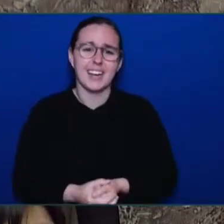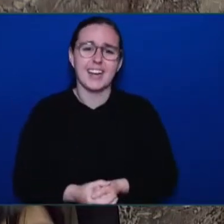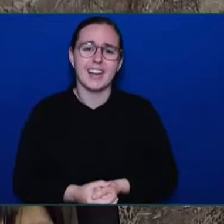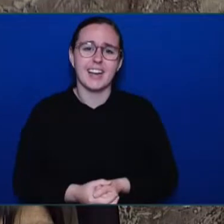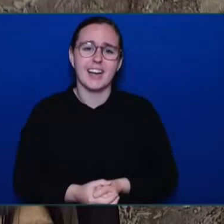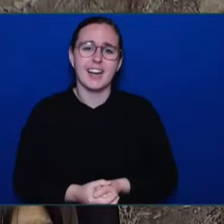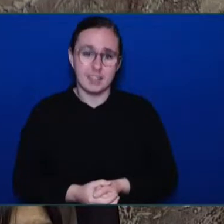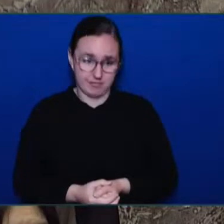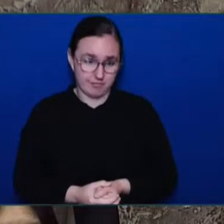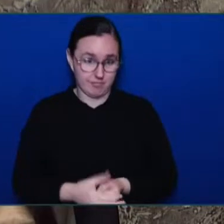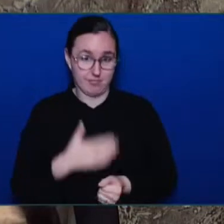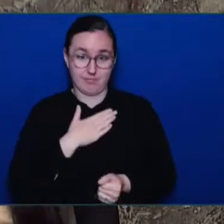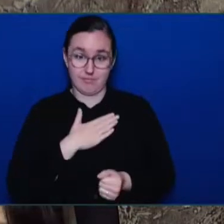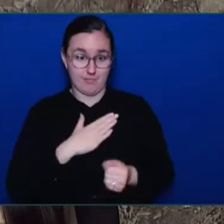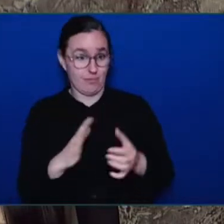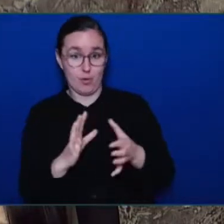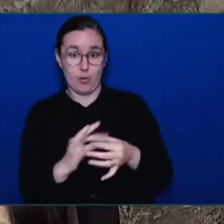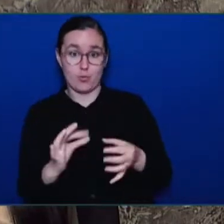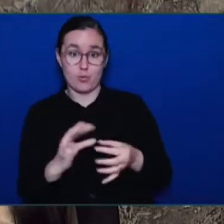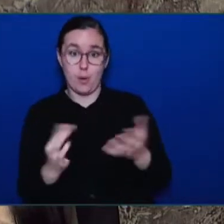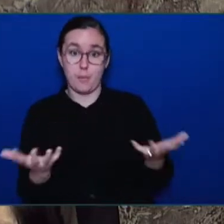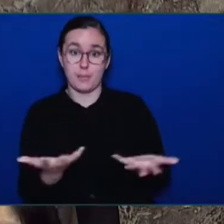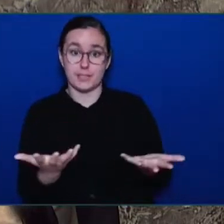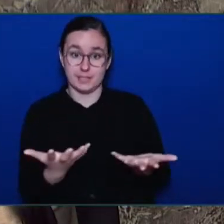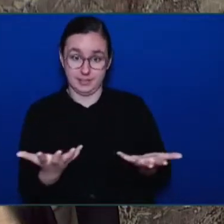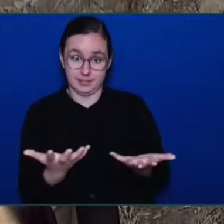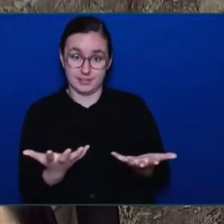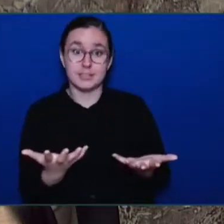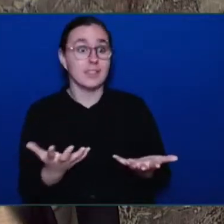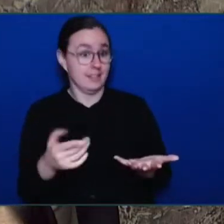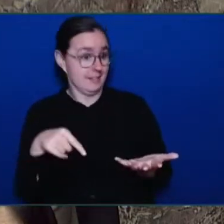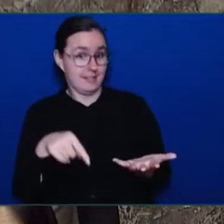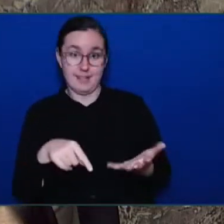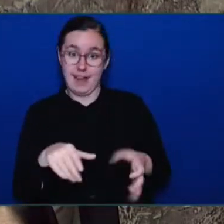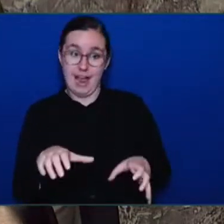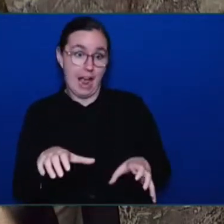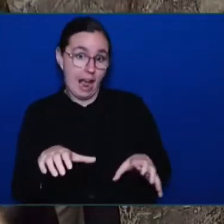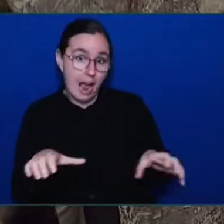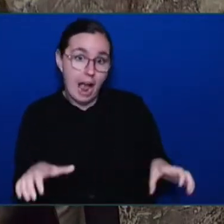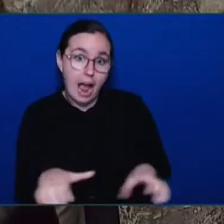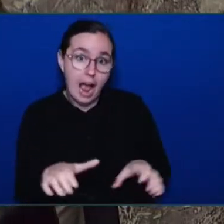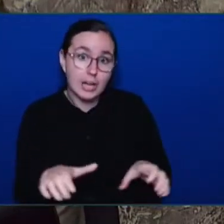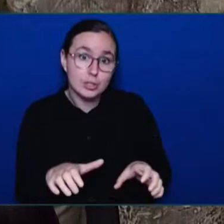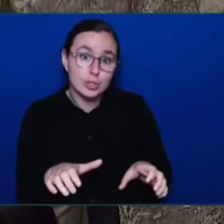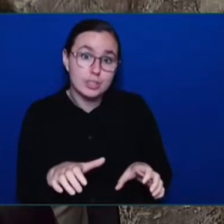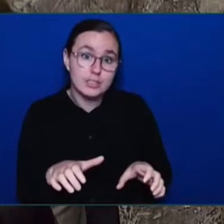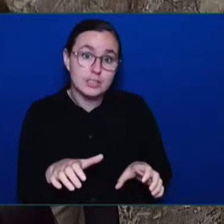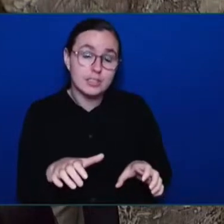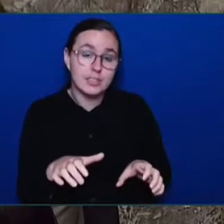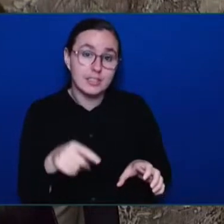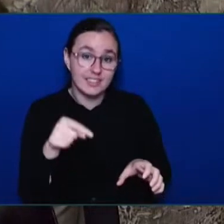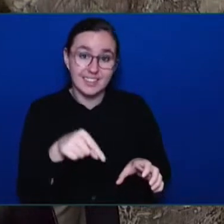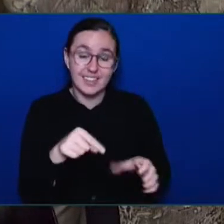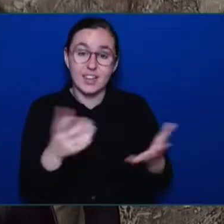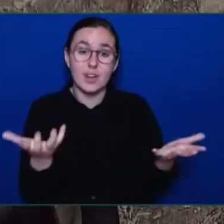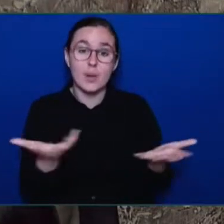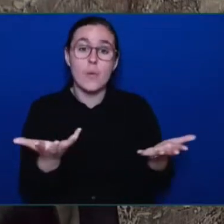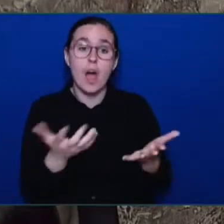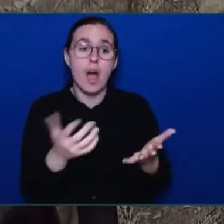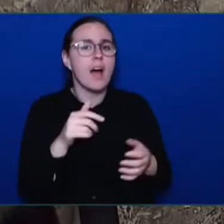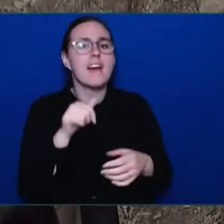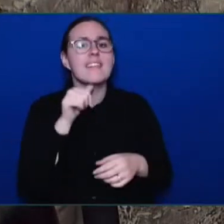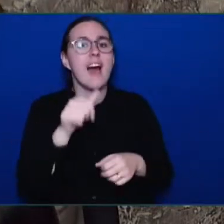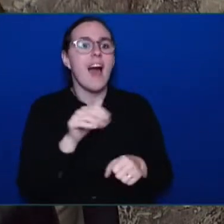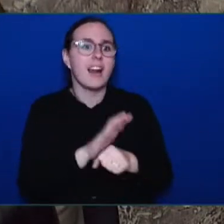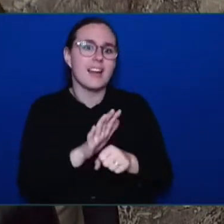Honourable Speaker, of course, to address primary care in our province. 1,200 people added incrementally to primary